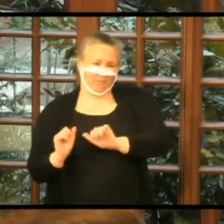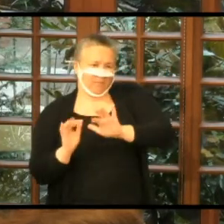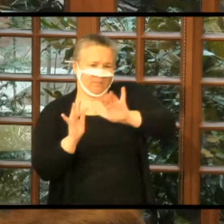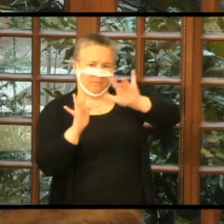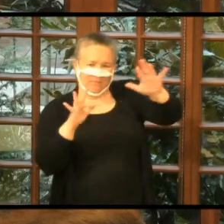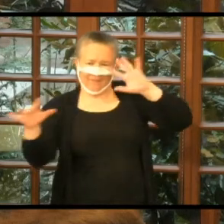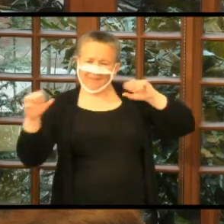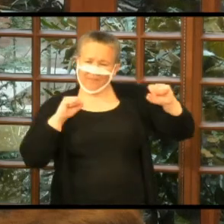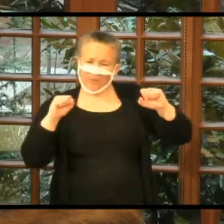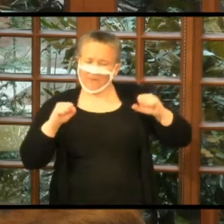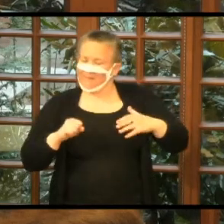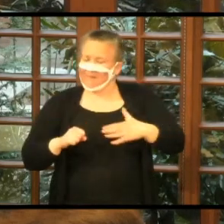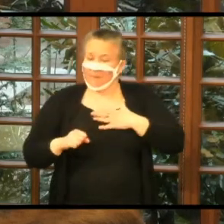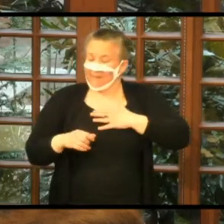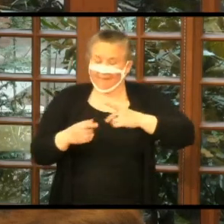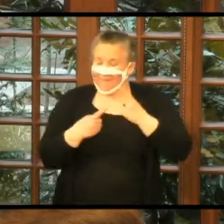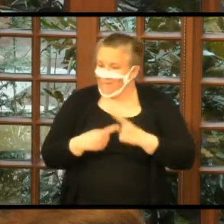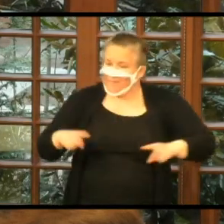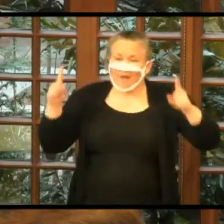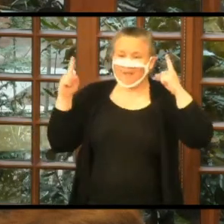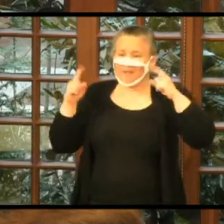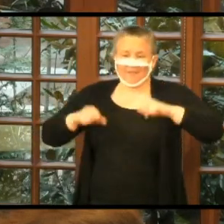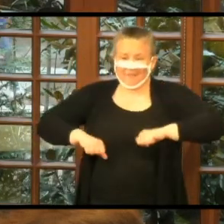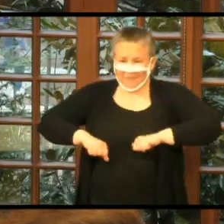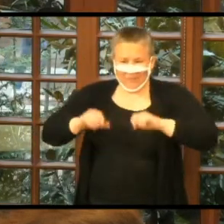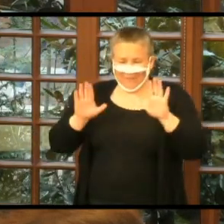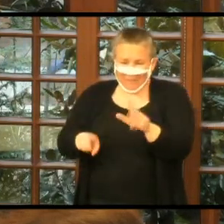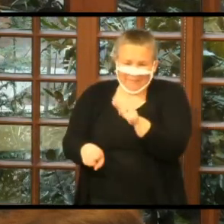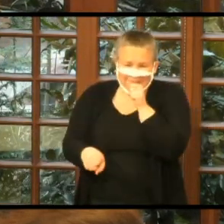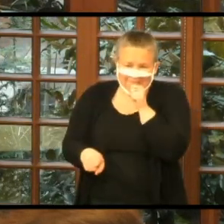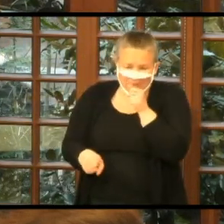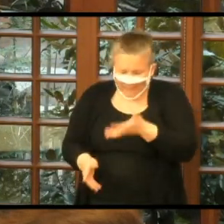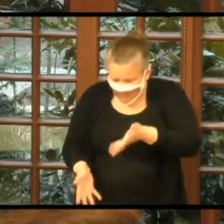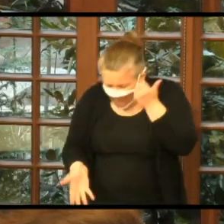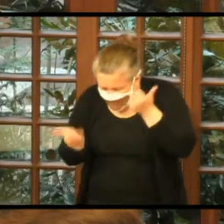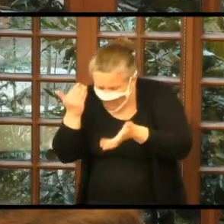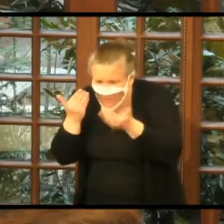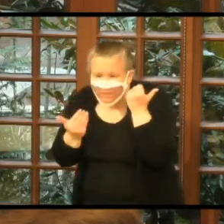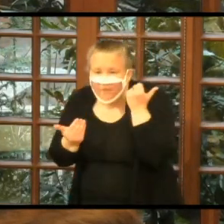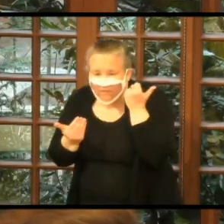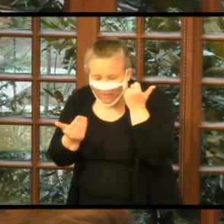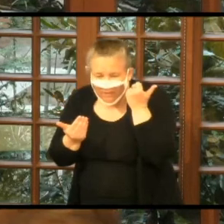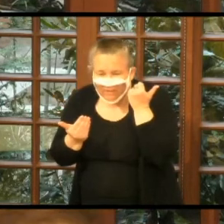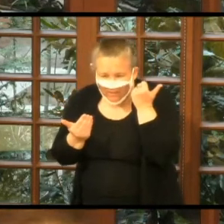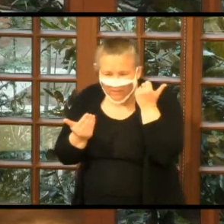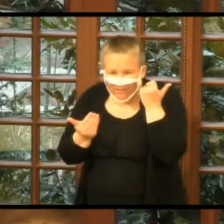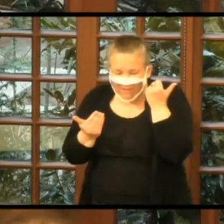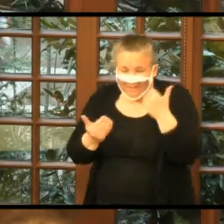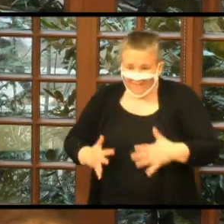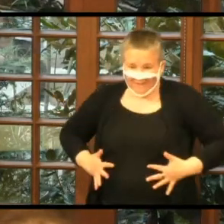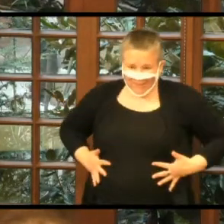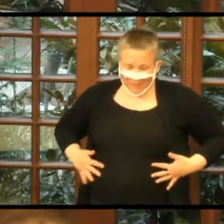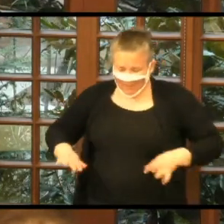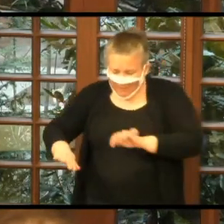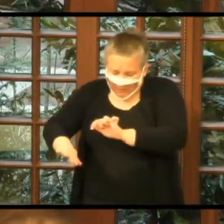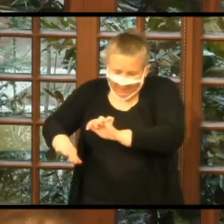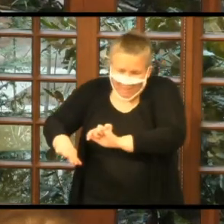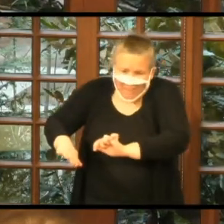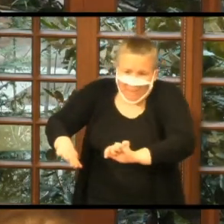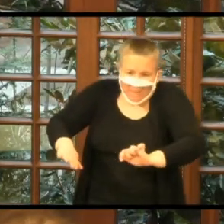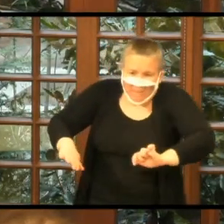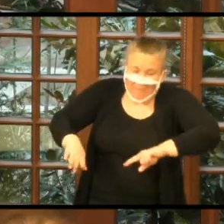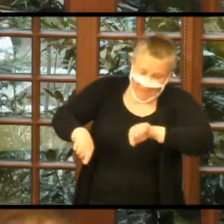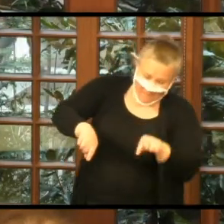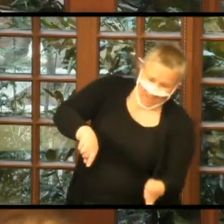thundering, willing finally to give up its secrets. Glide over the ribs, legato, and then quick to the